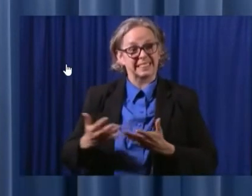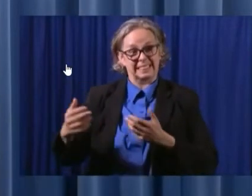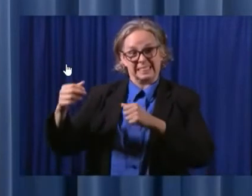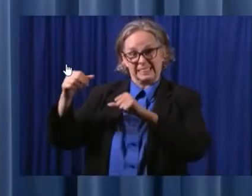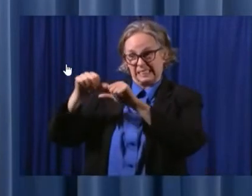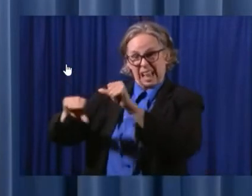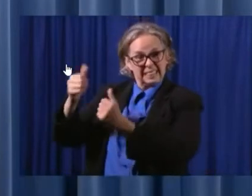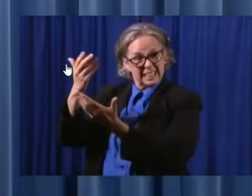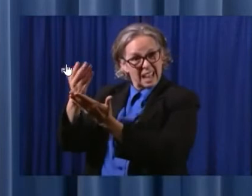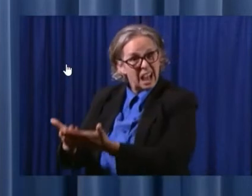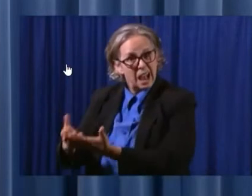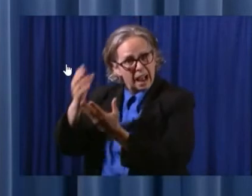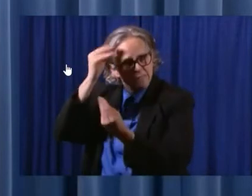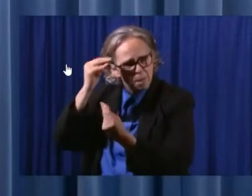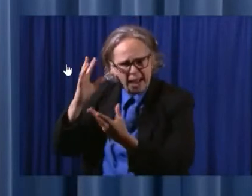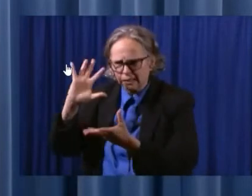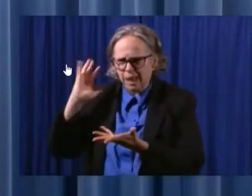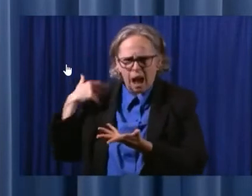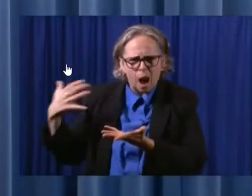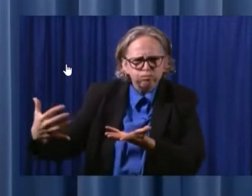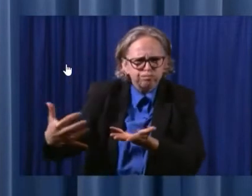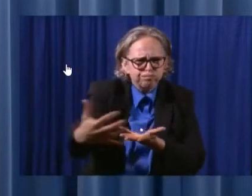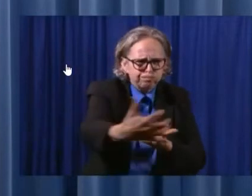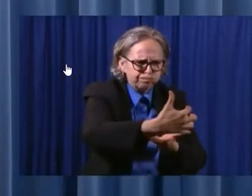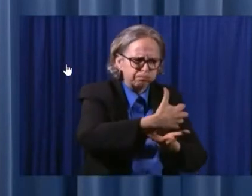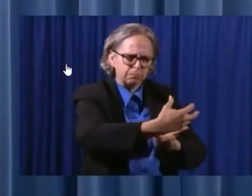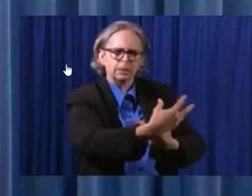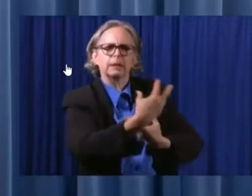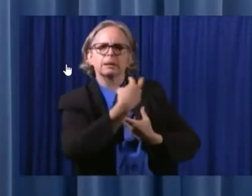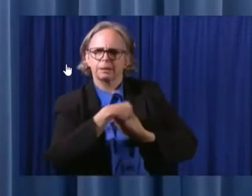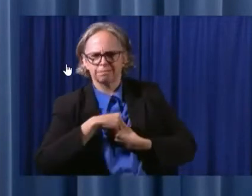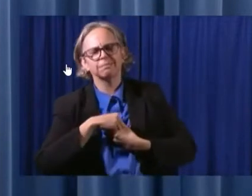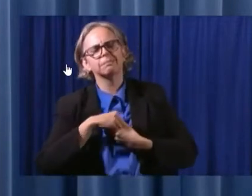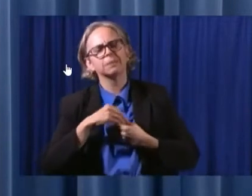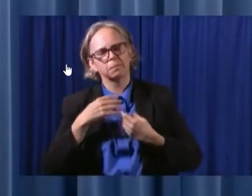one of the reasons that when you pick up this document,